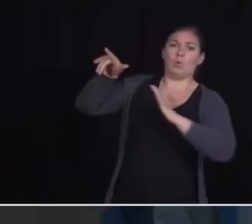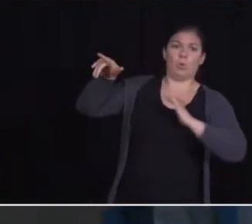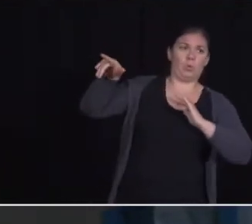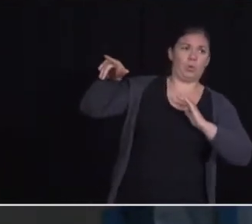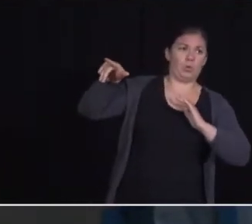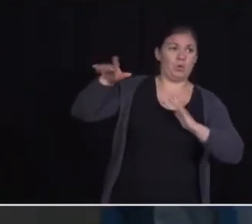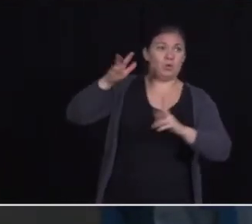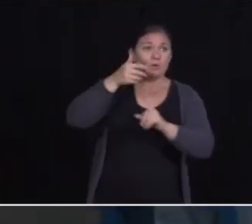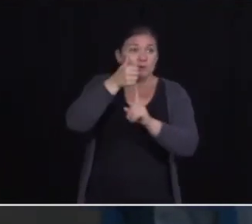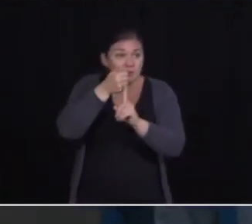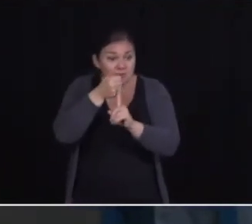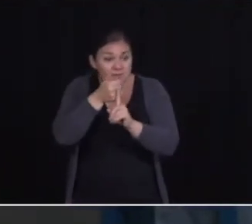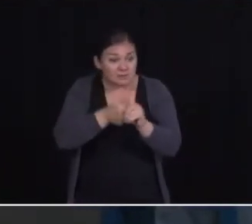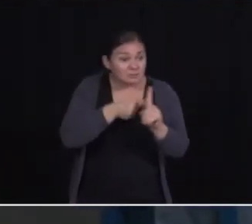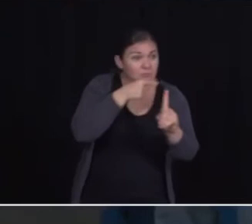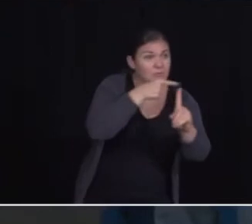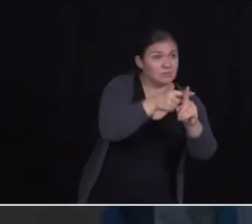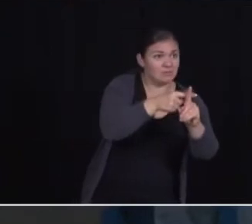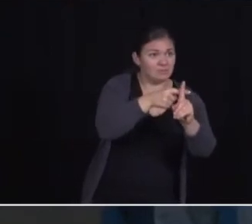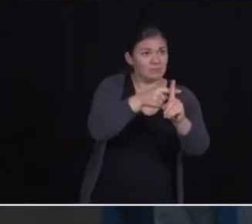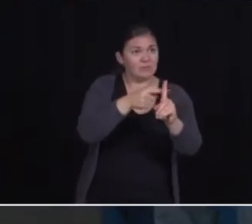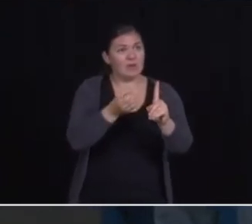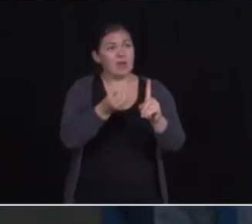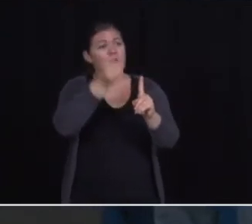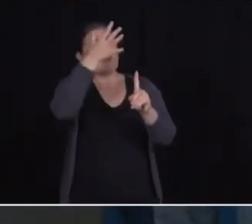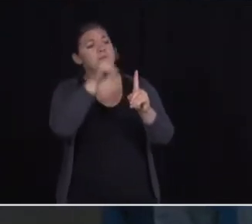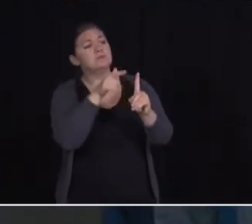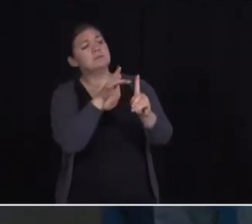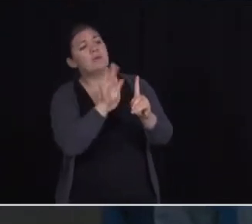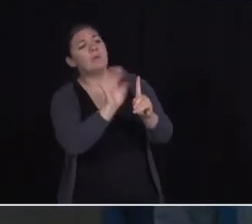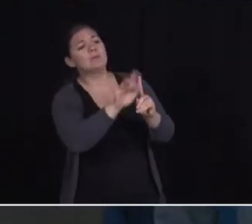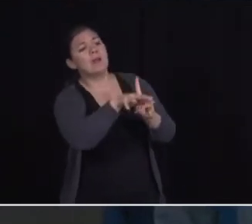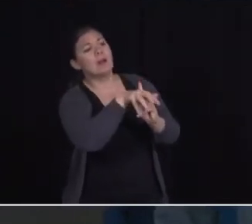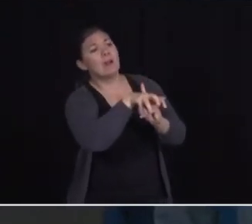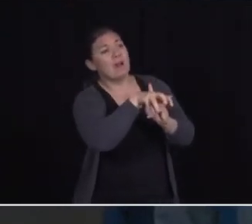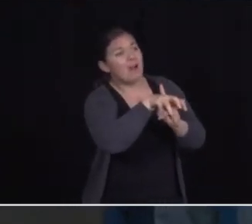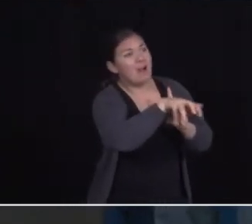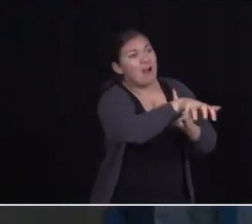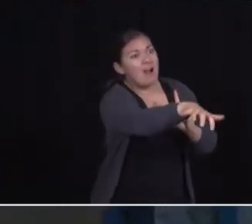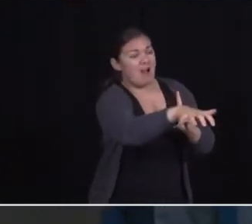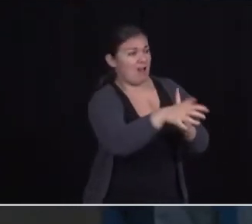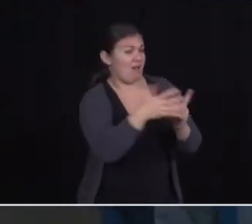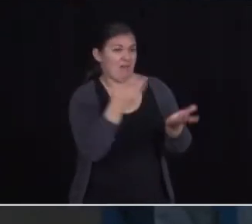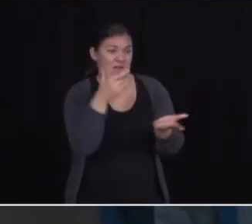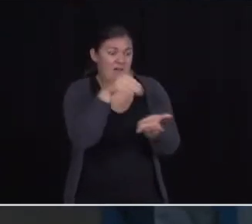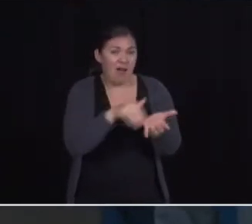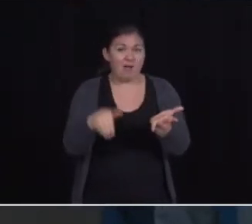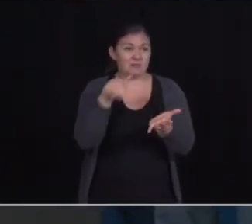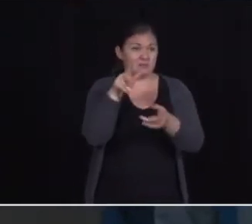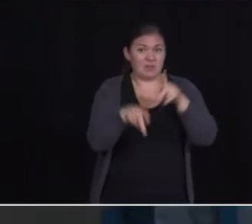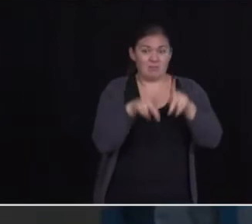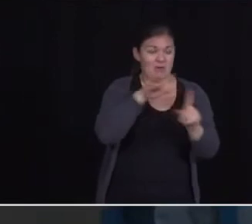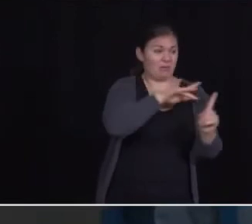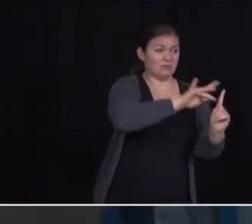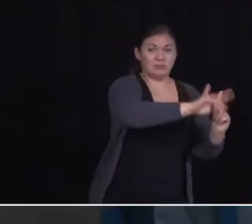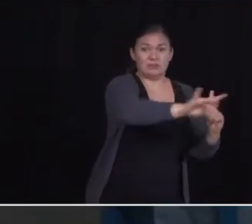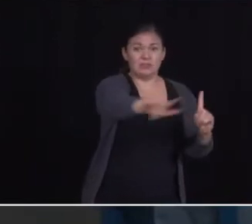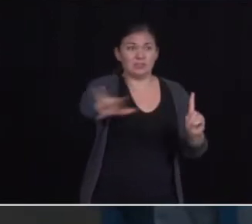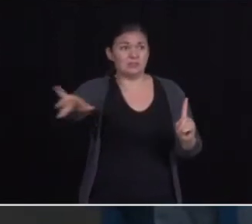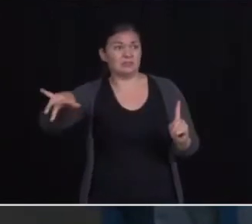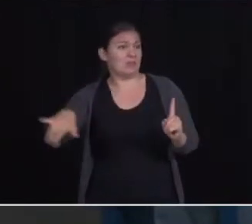exploded, sometimes in the thousands. All trends are going in the wrong direction.